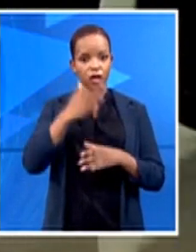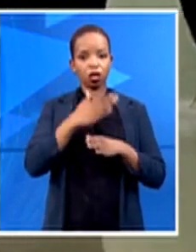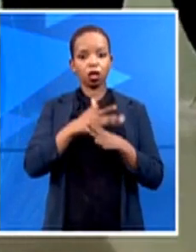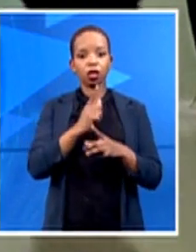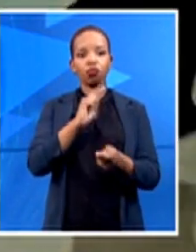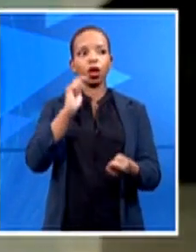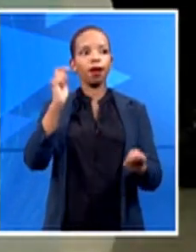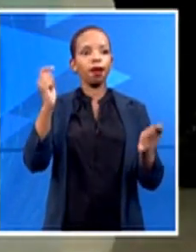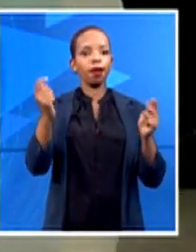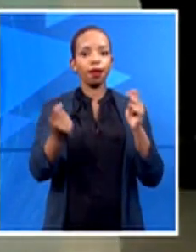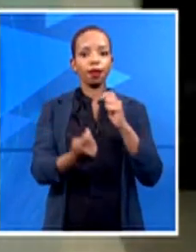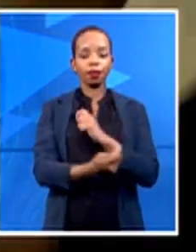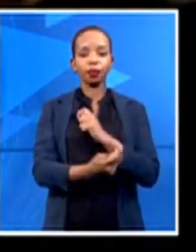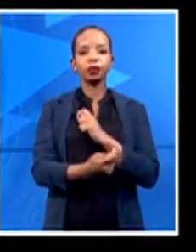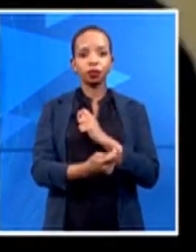COVID-19 that hit Cape Town.